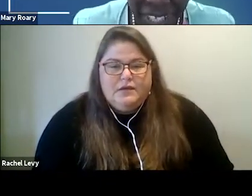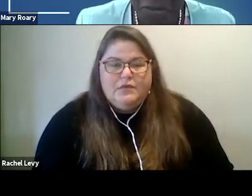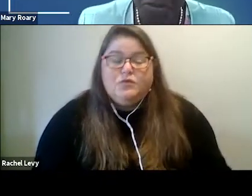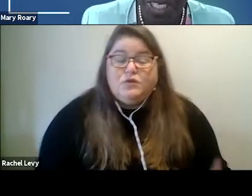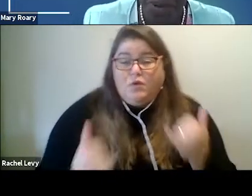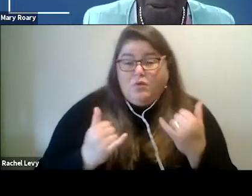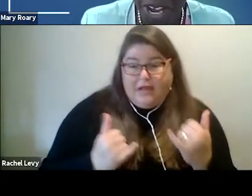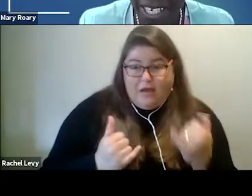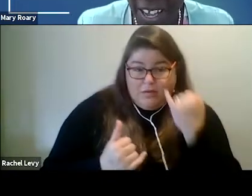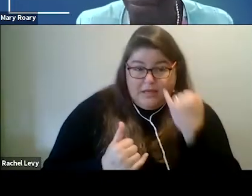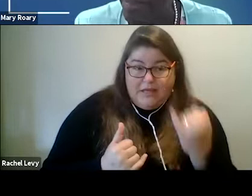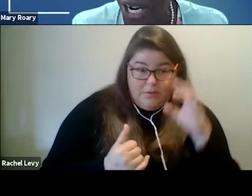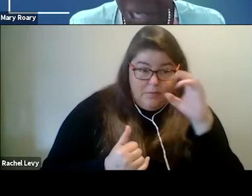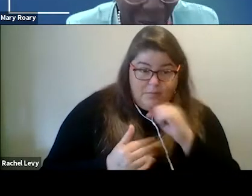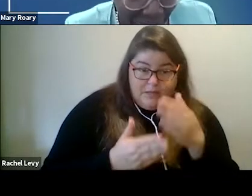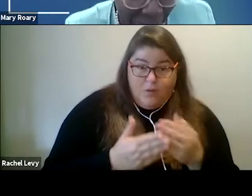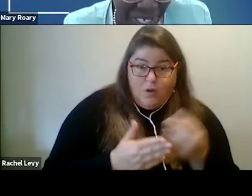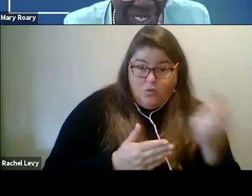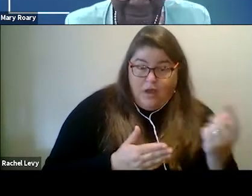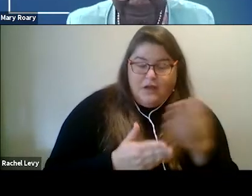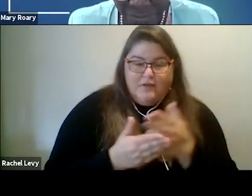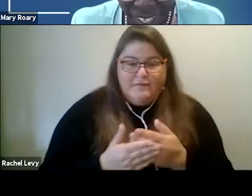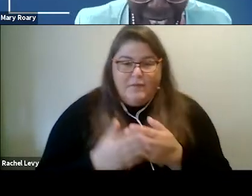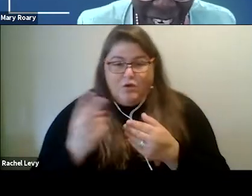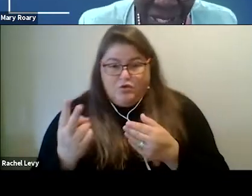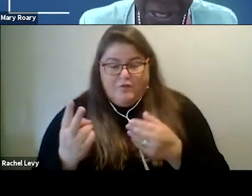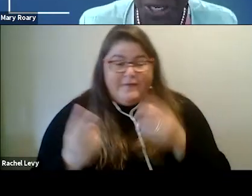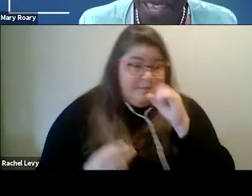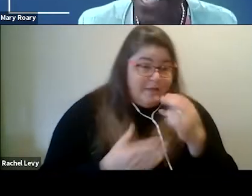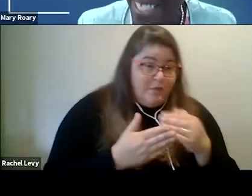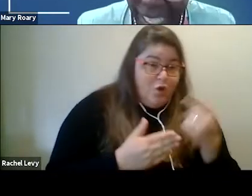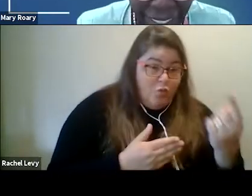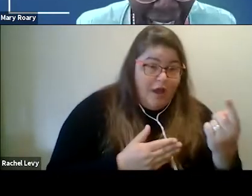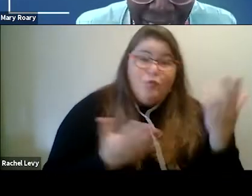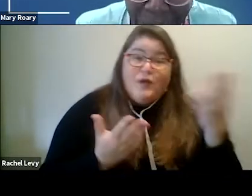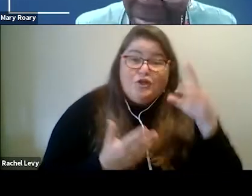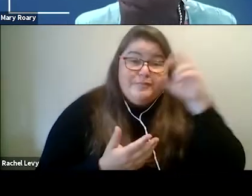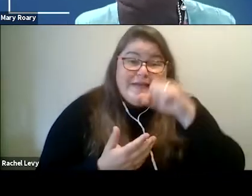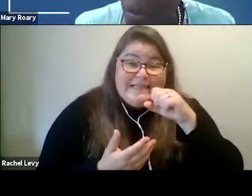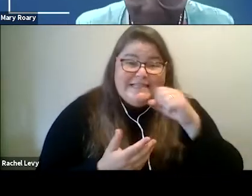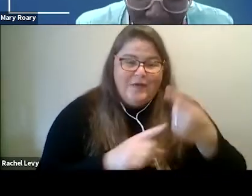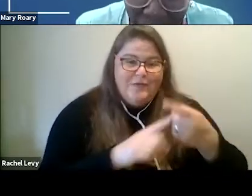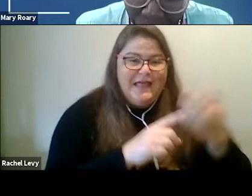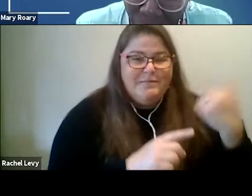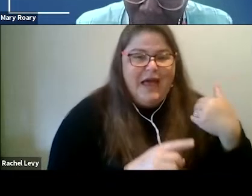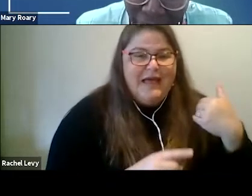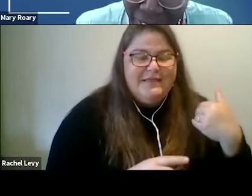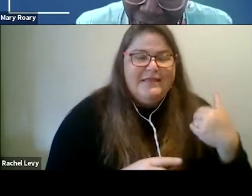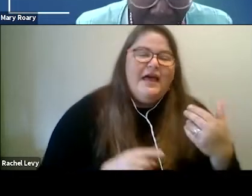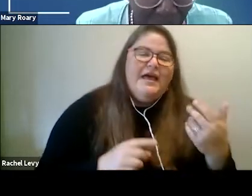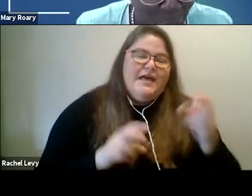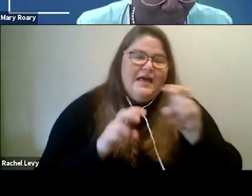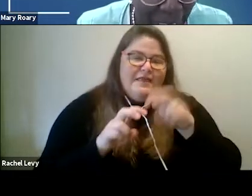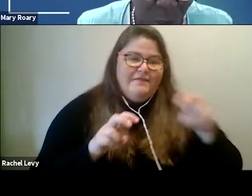Now, if you missed part 1 of the part 2 series, here's what you missed. Last month, the forum hosted part 1 of